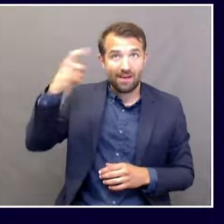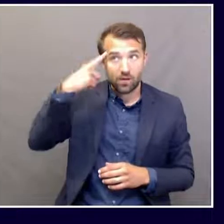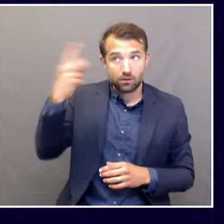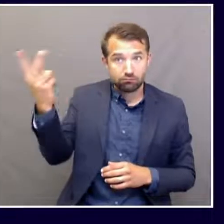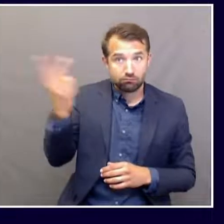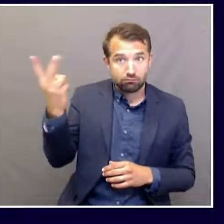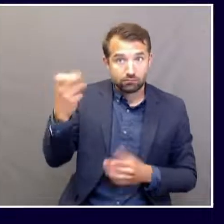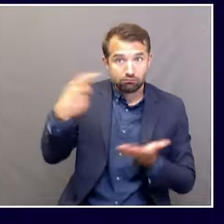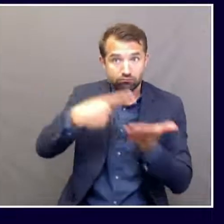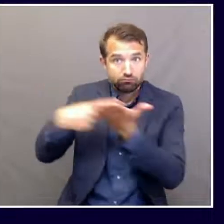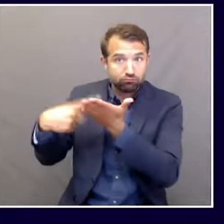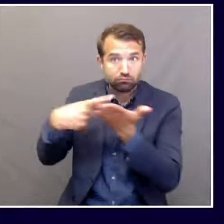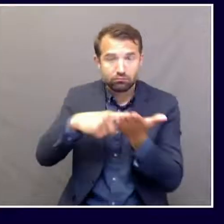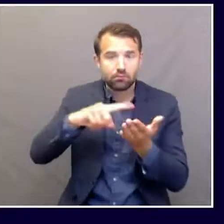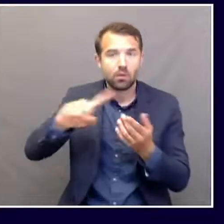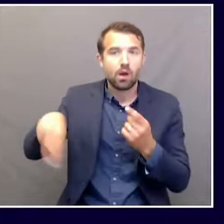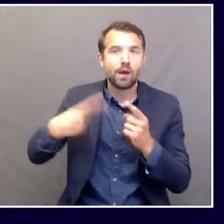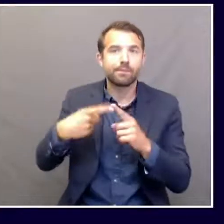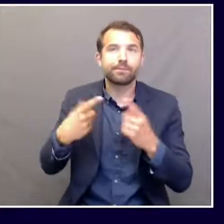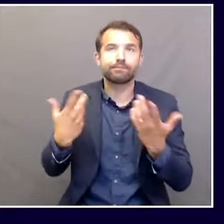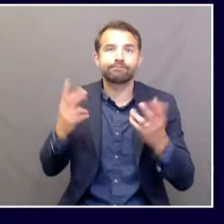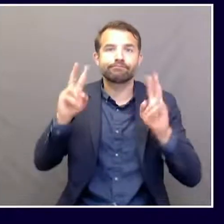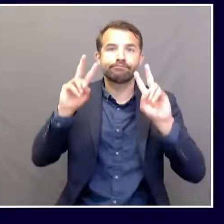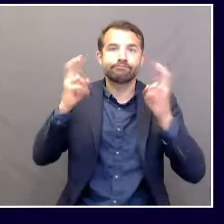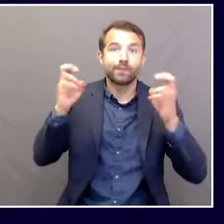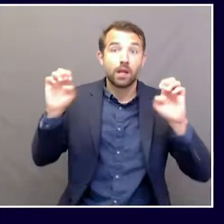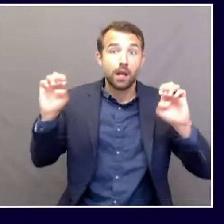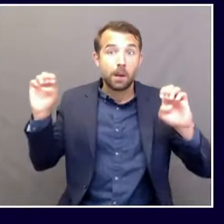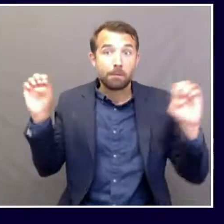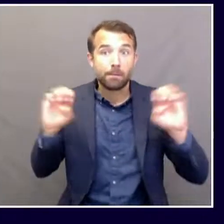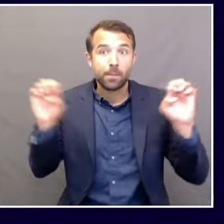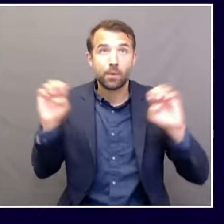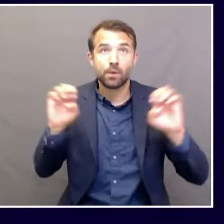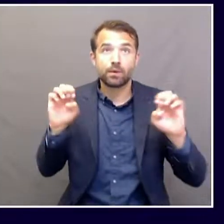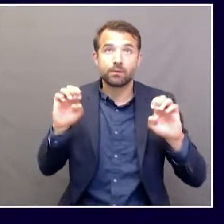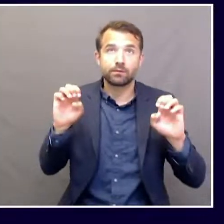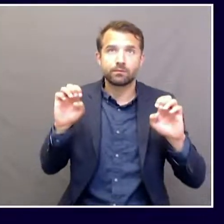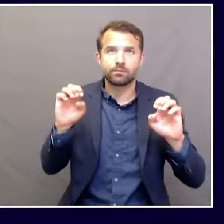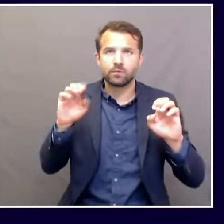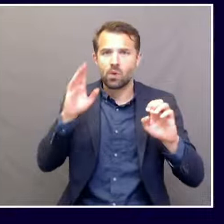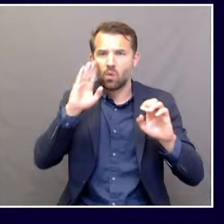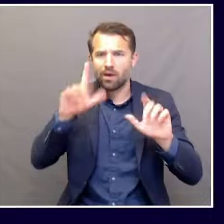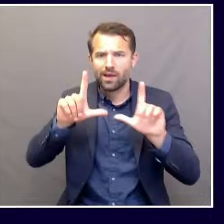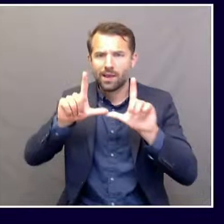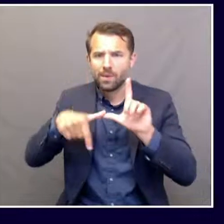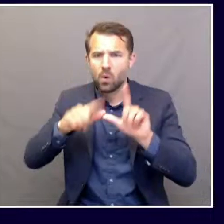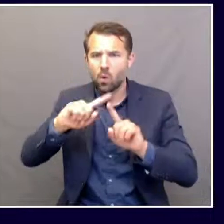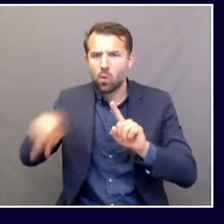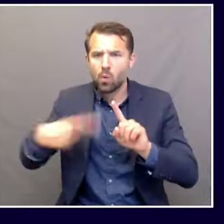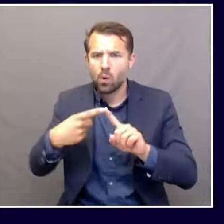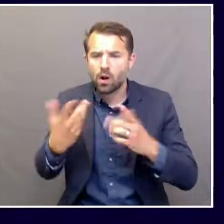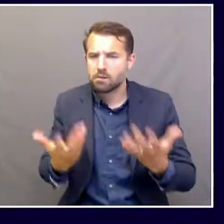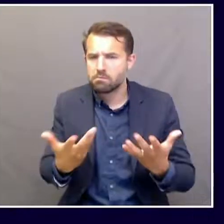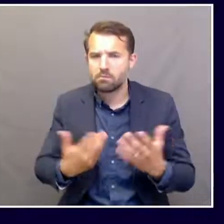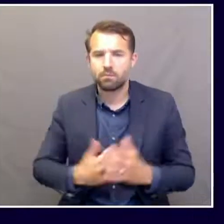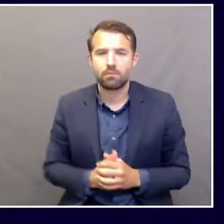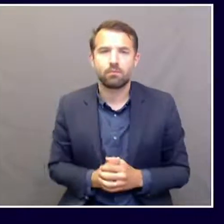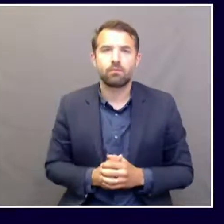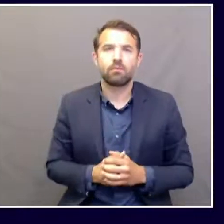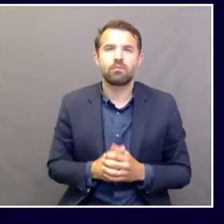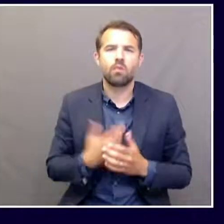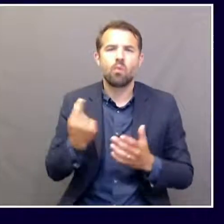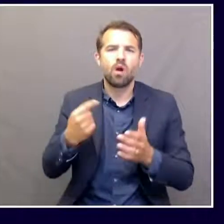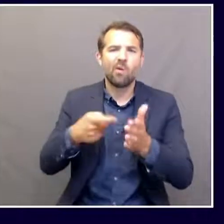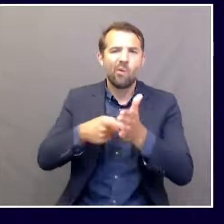Can you tell us at all about either when that may happen or what conditions you would need to see before you would recommend that?